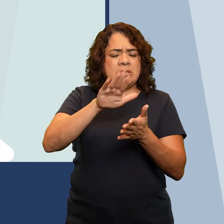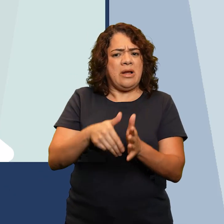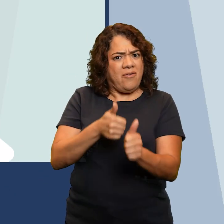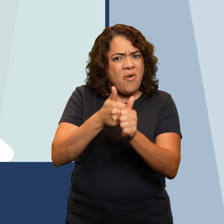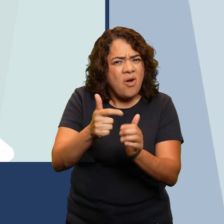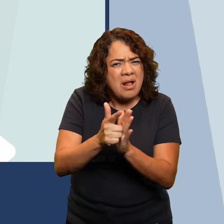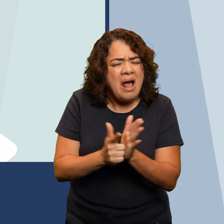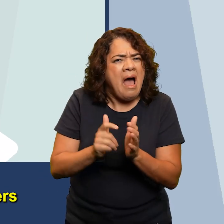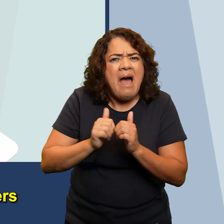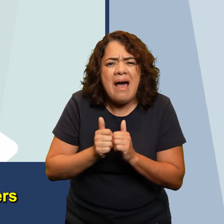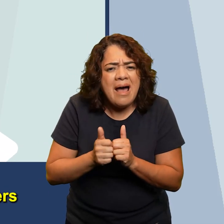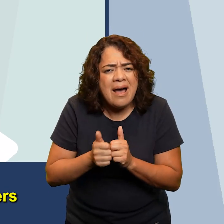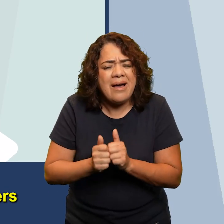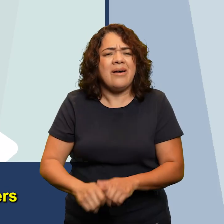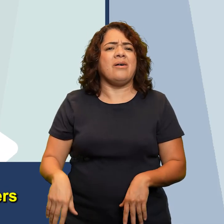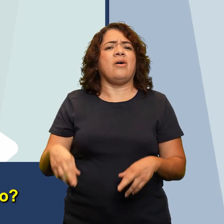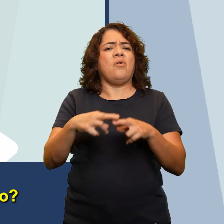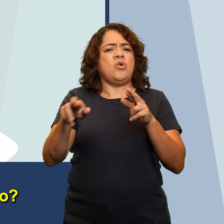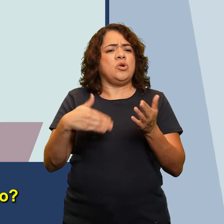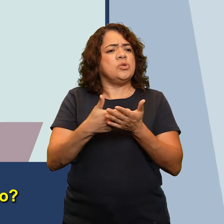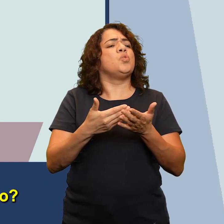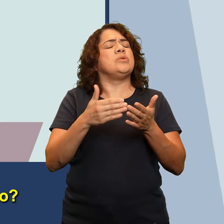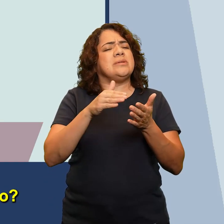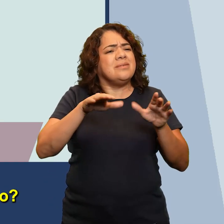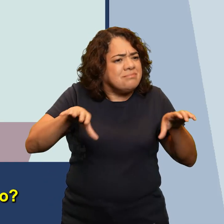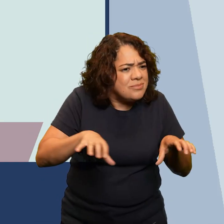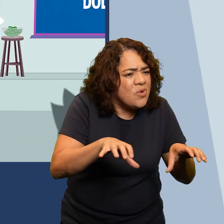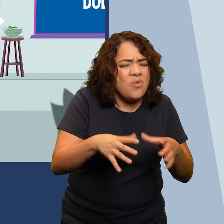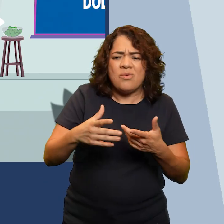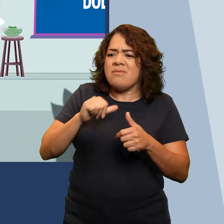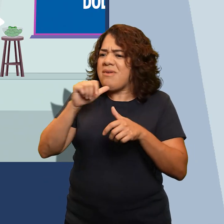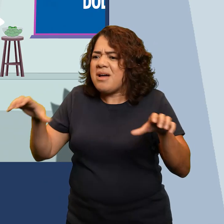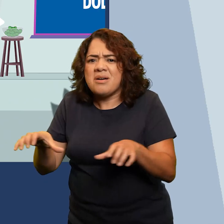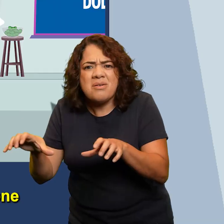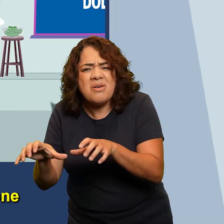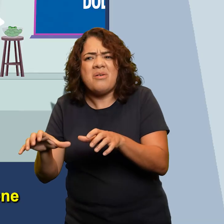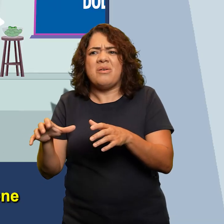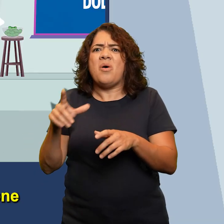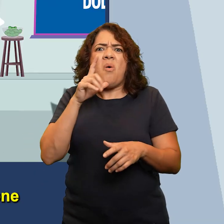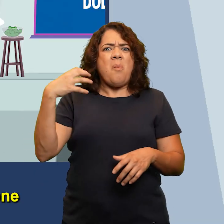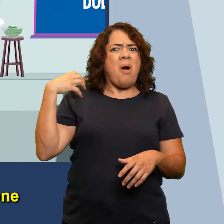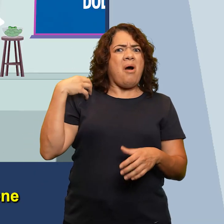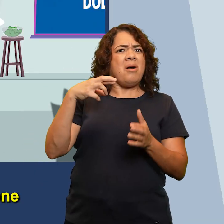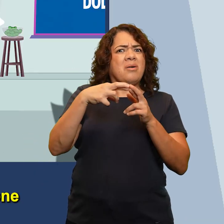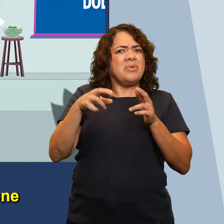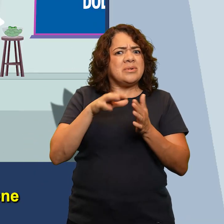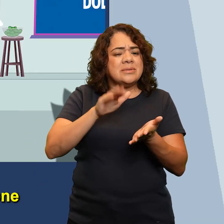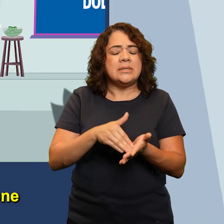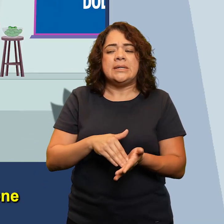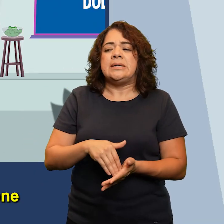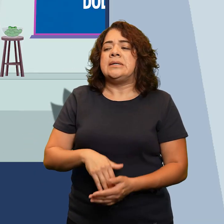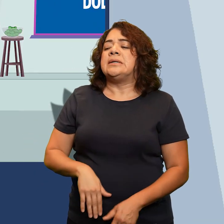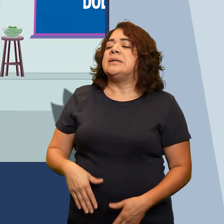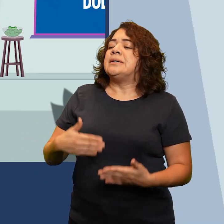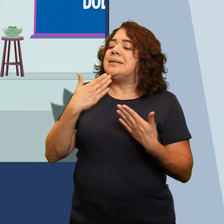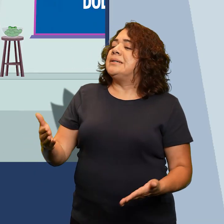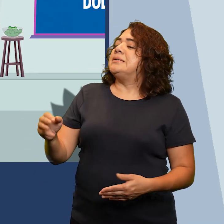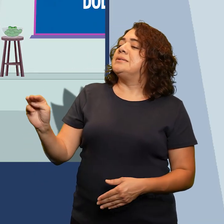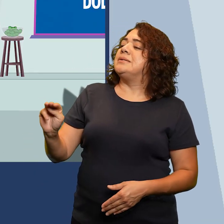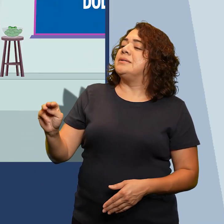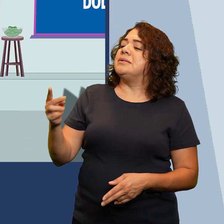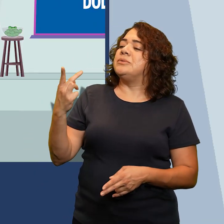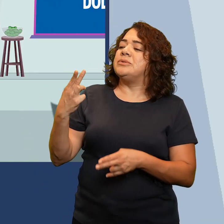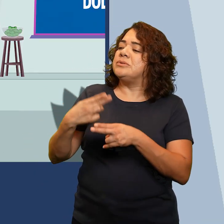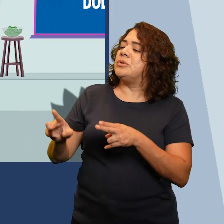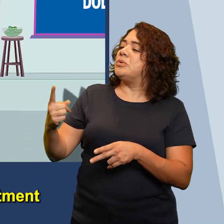to the law? Who tells the regional centers what they can and cannot do? thank you, Maya, for your one short